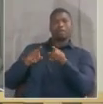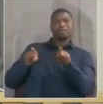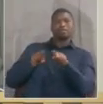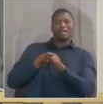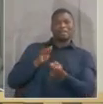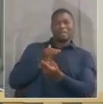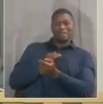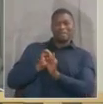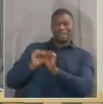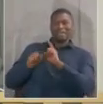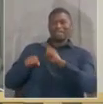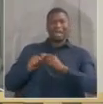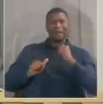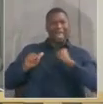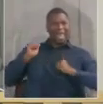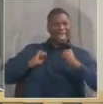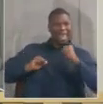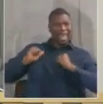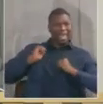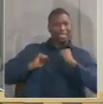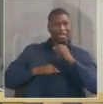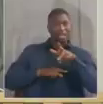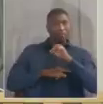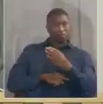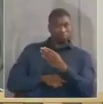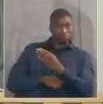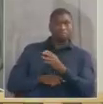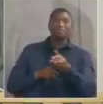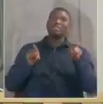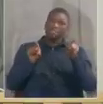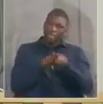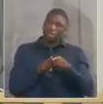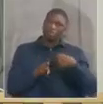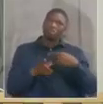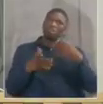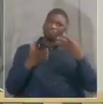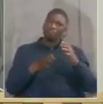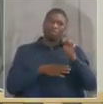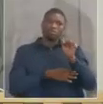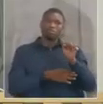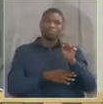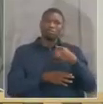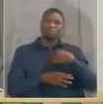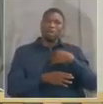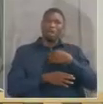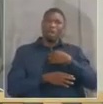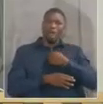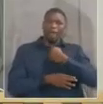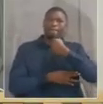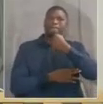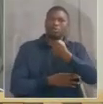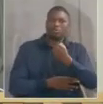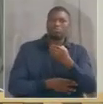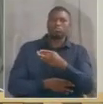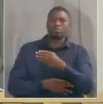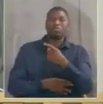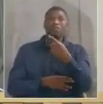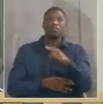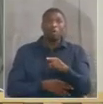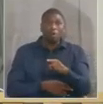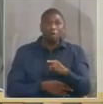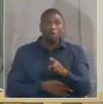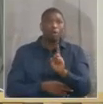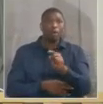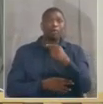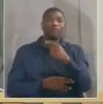acting period in the province. And I was also seconded to the province, not for political killings,